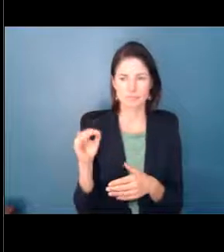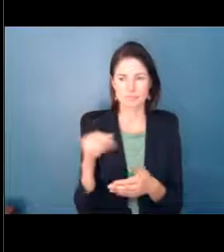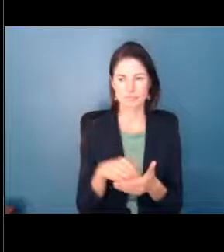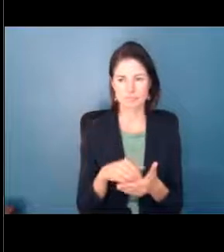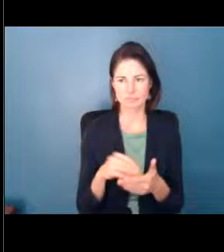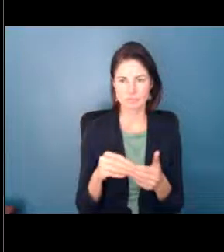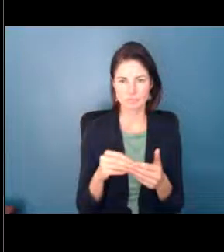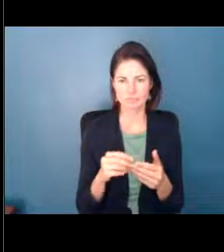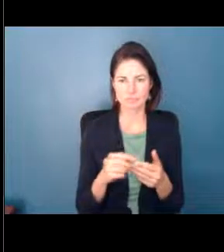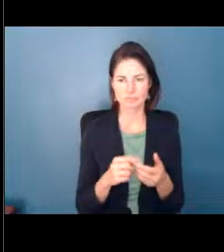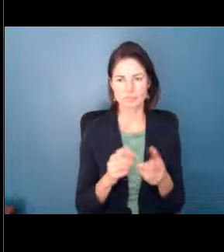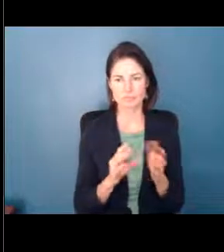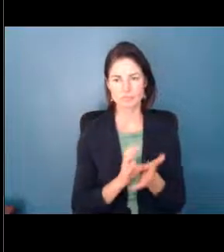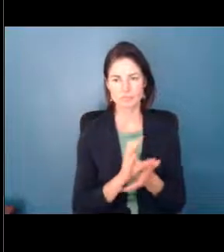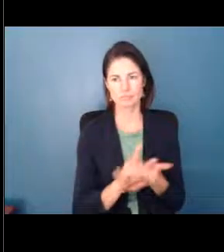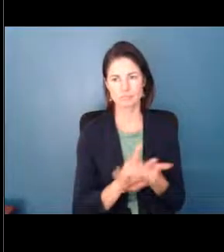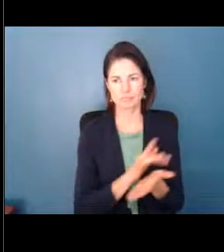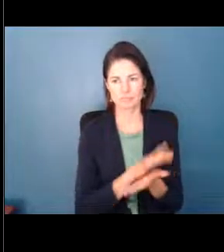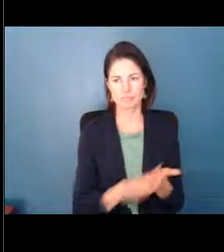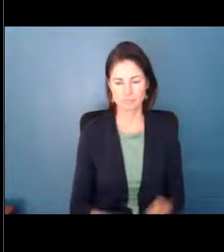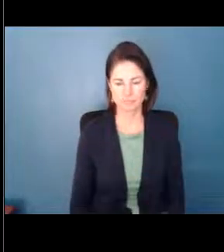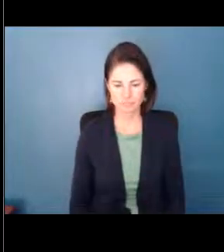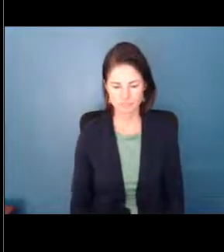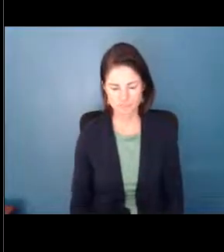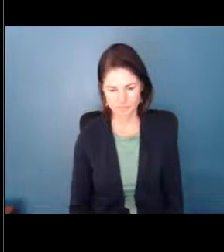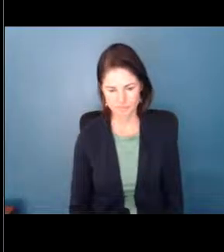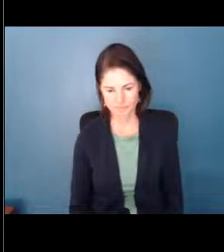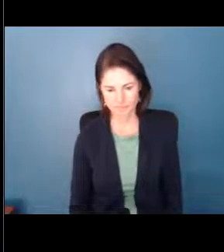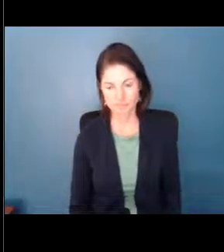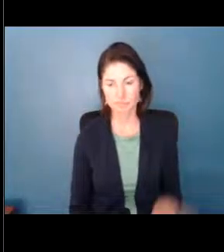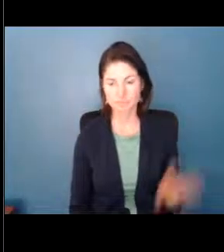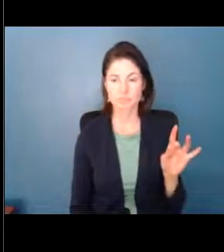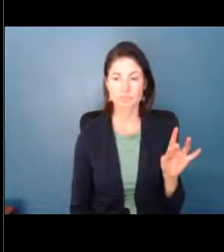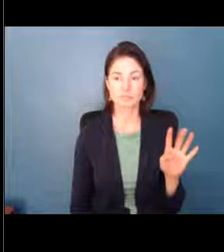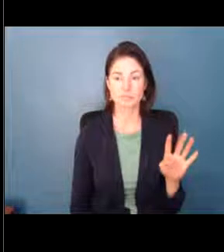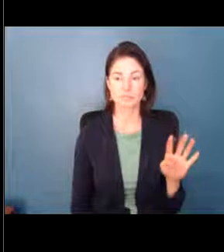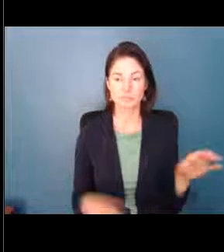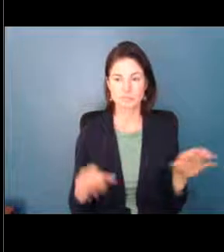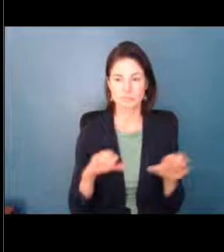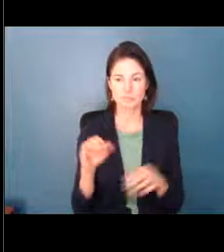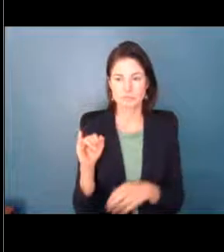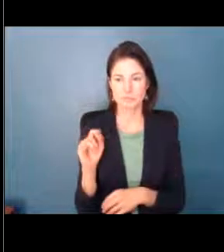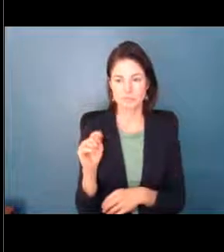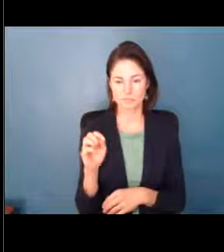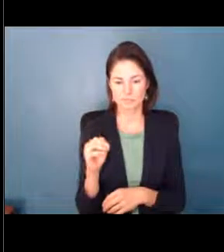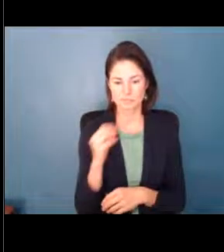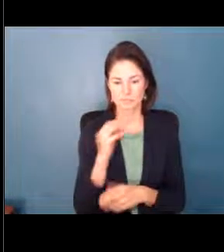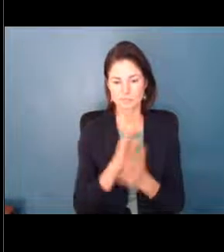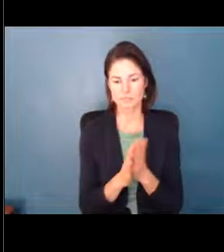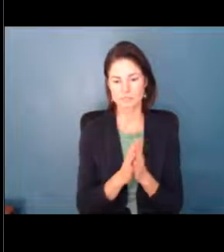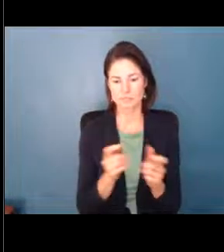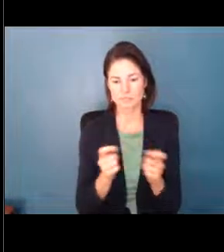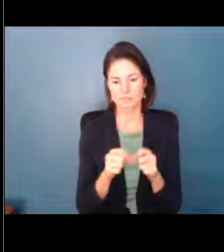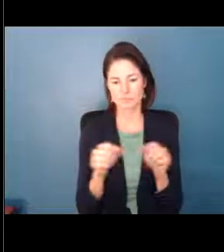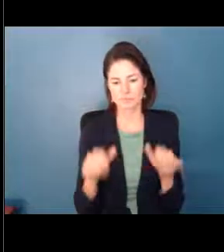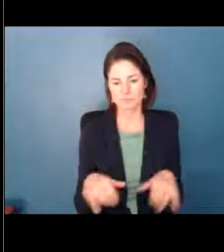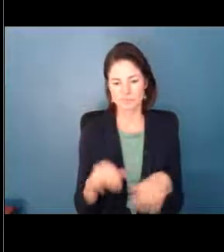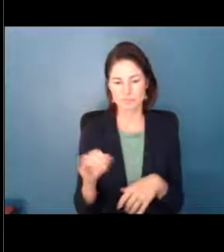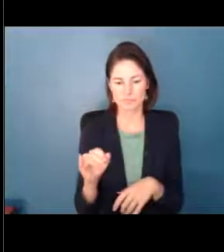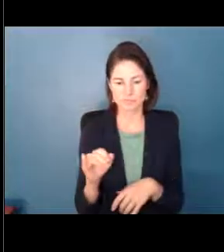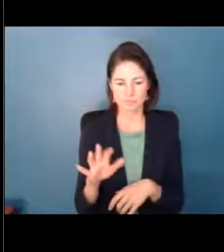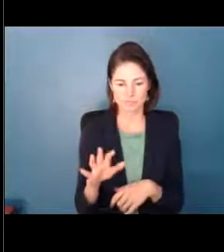close out the project. And item 84 is an action item for a traffic management systems project on Interstate 5